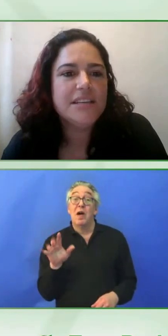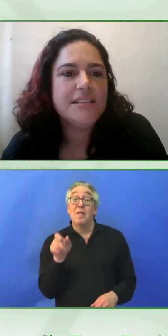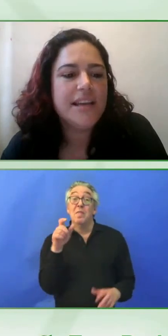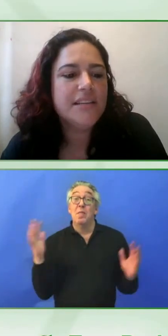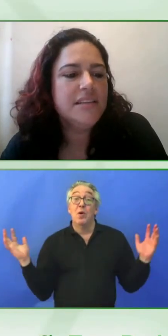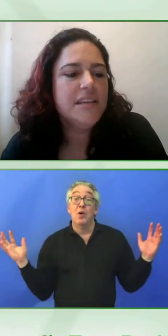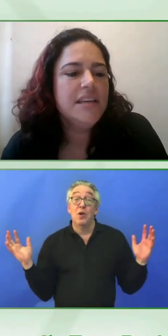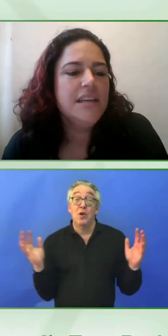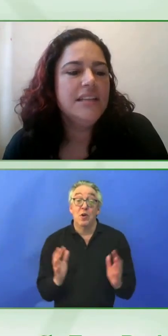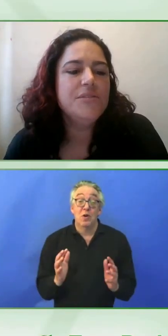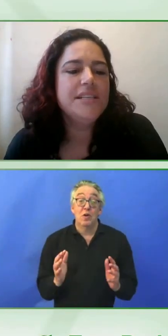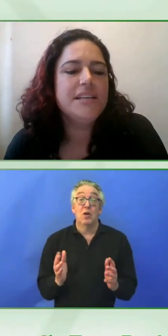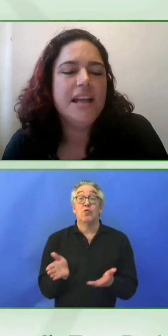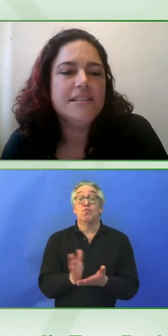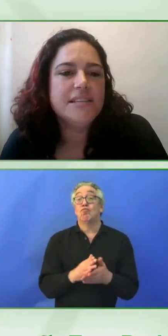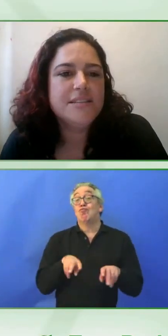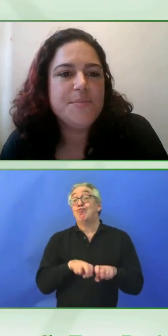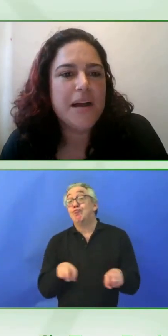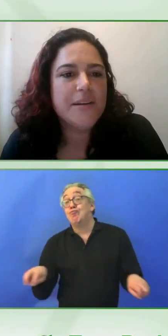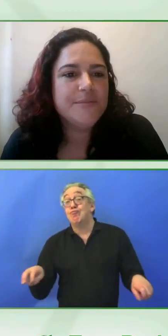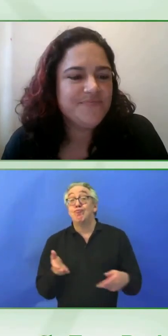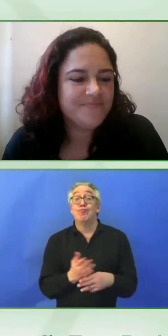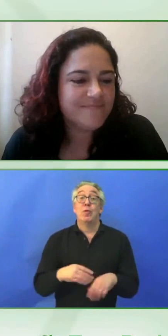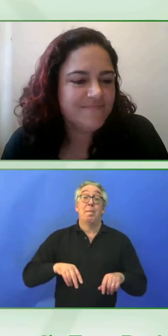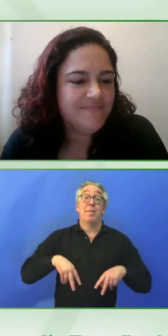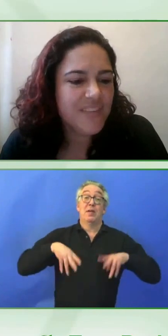some are standing. They raise their hands and smile.